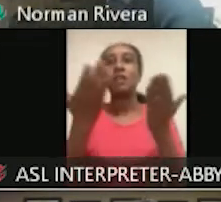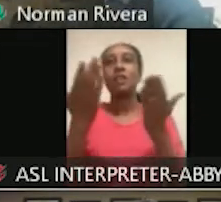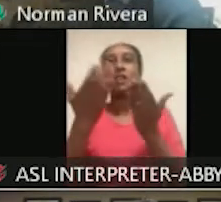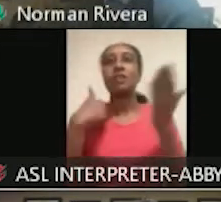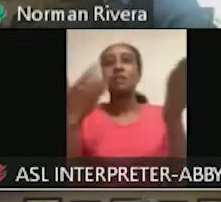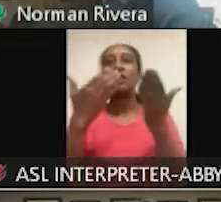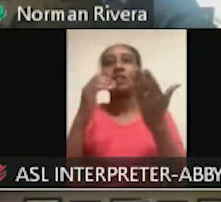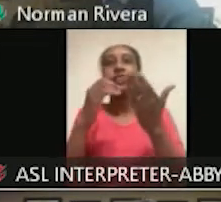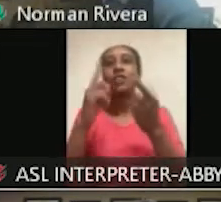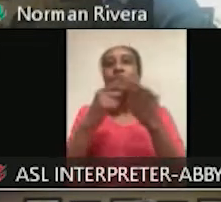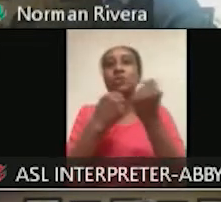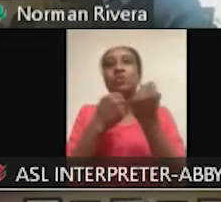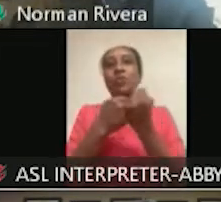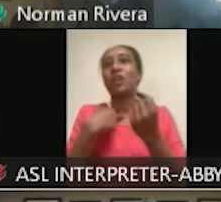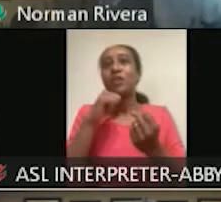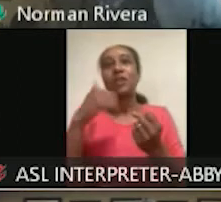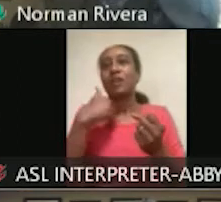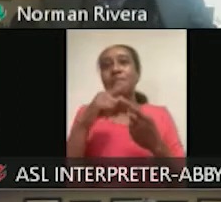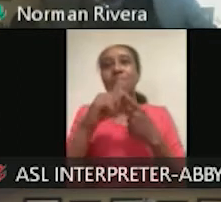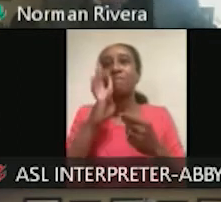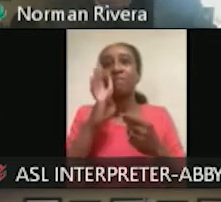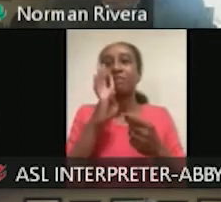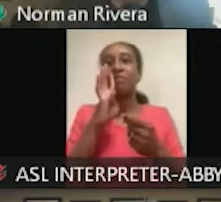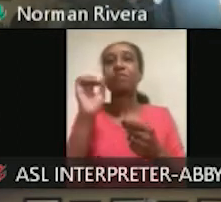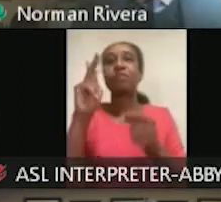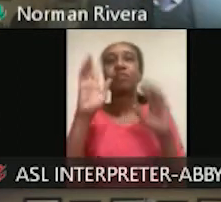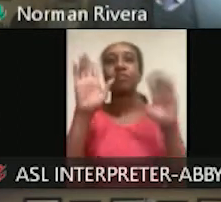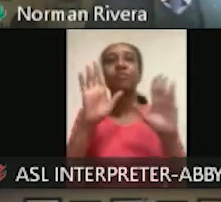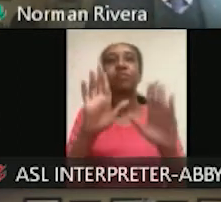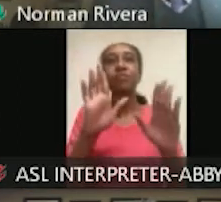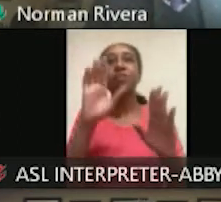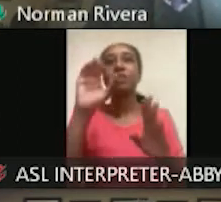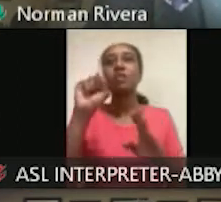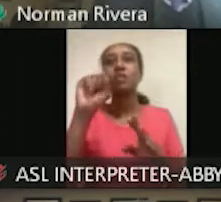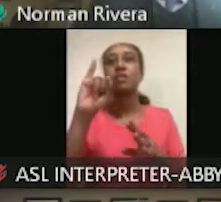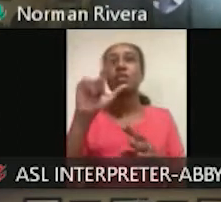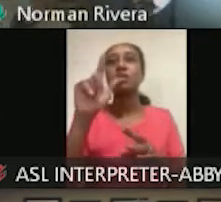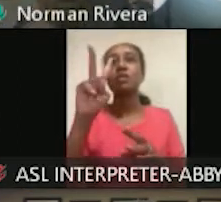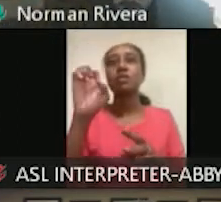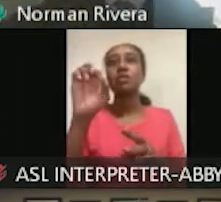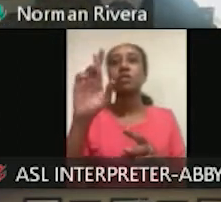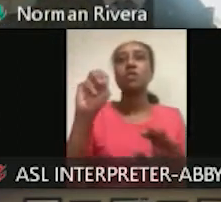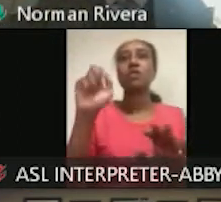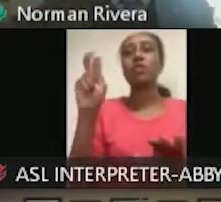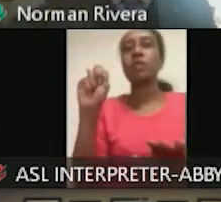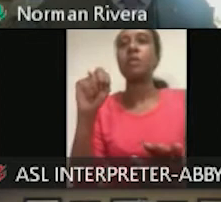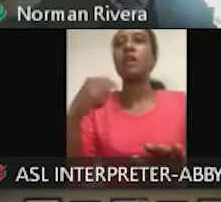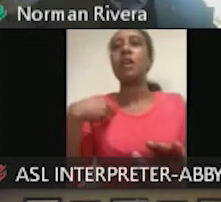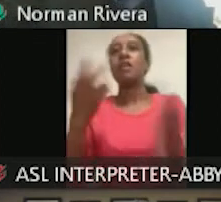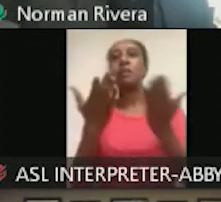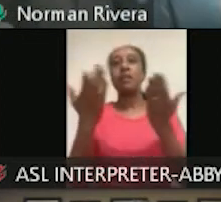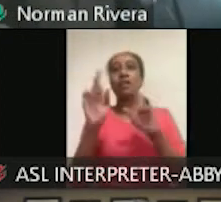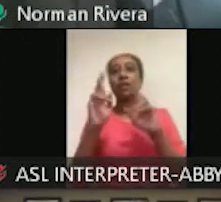Thank you. Good morning. I'm here, but I'm just here to support. I don't have to speak. Okay, wonderful. And Sylvia Silverman? Yes, Madam Chair, I'm here,